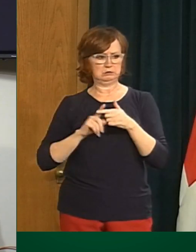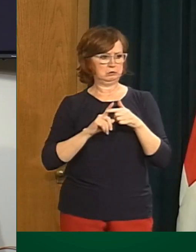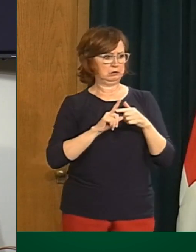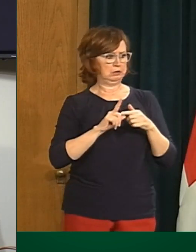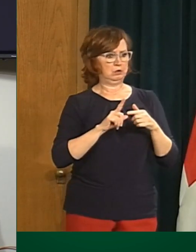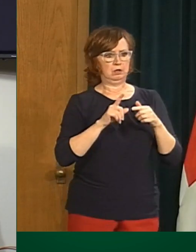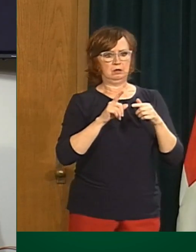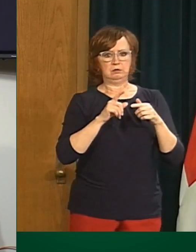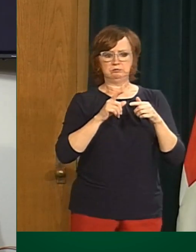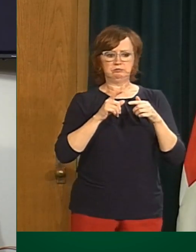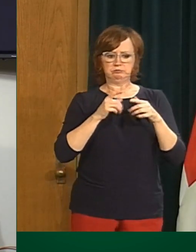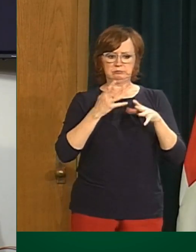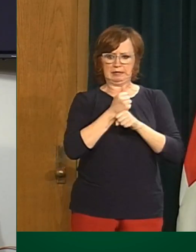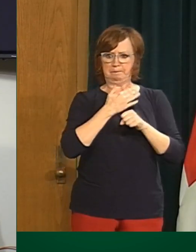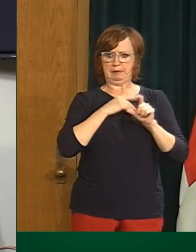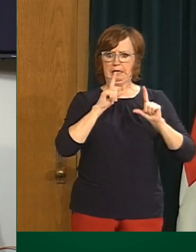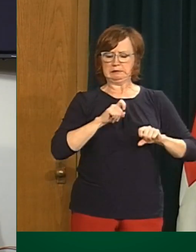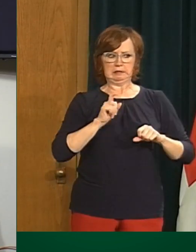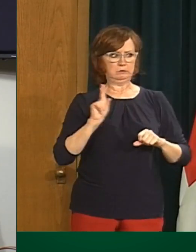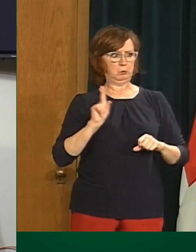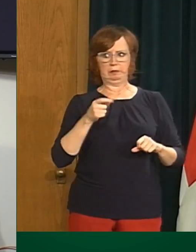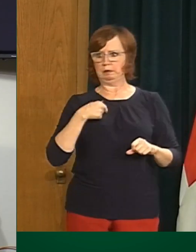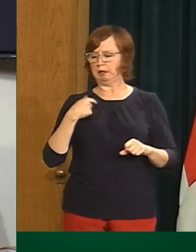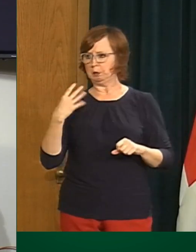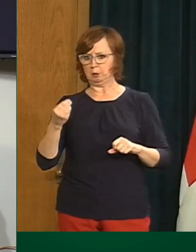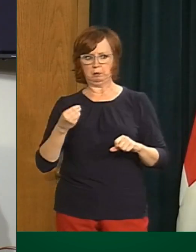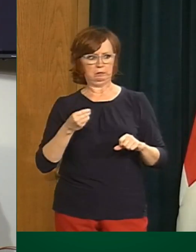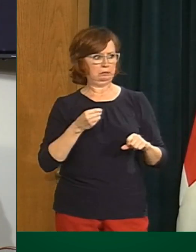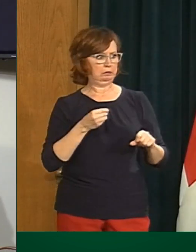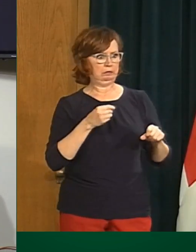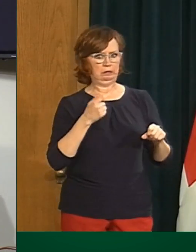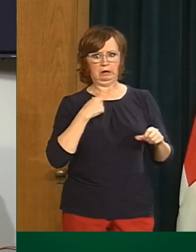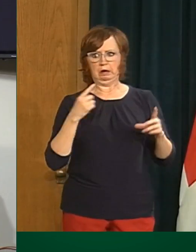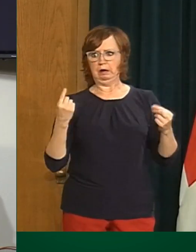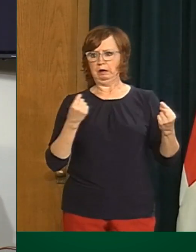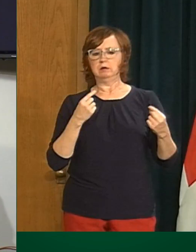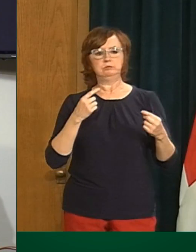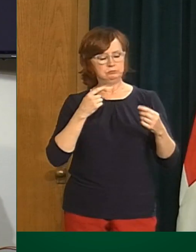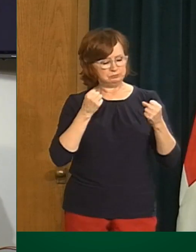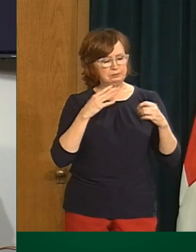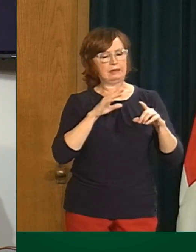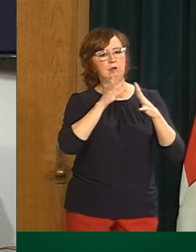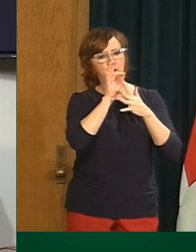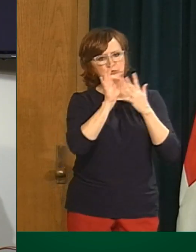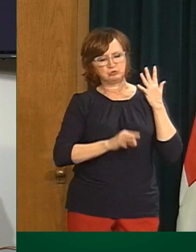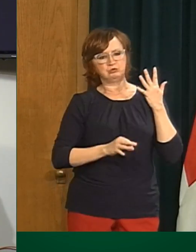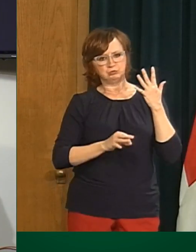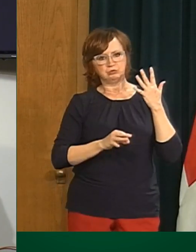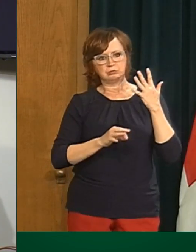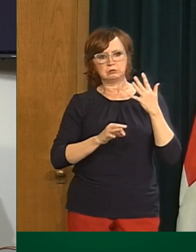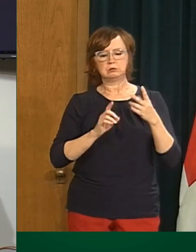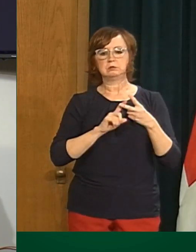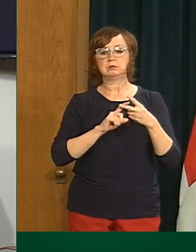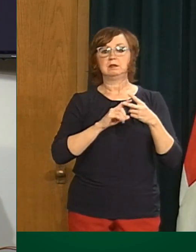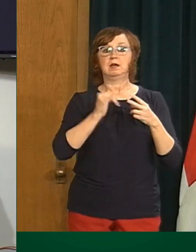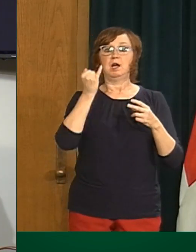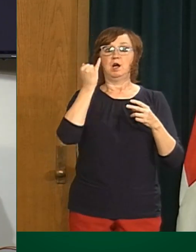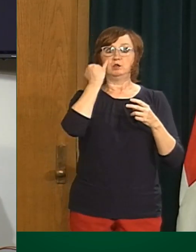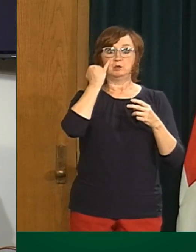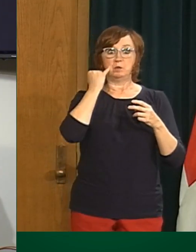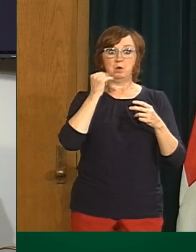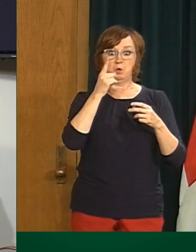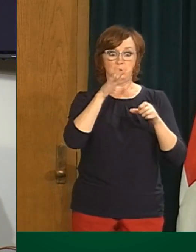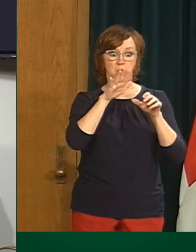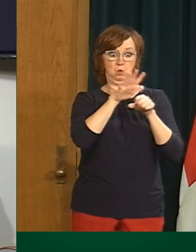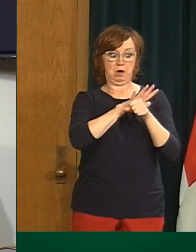And the message, especially in outbreak, is we would test and test aggressively to